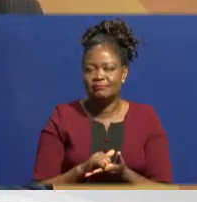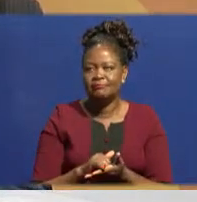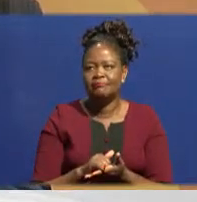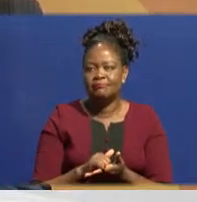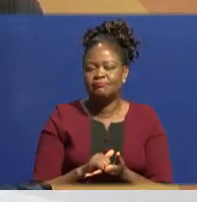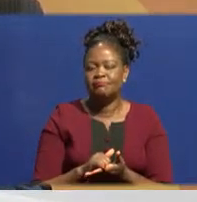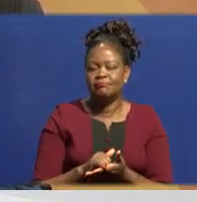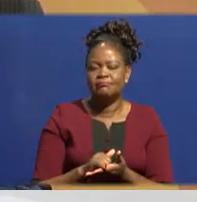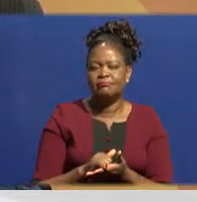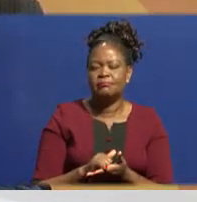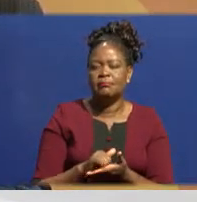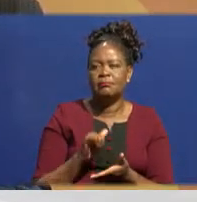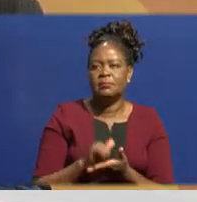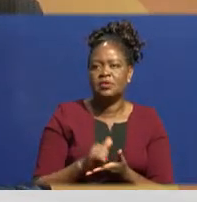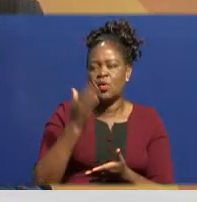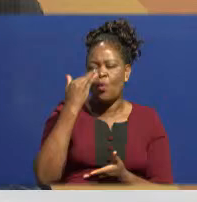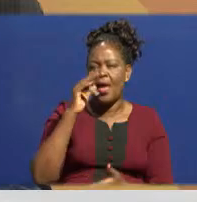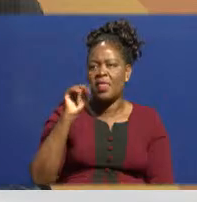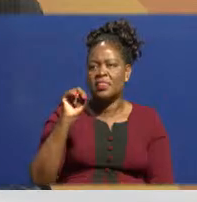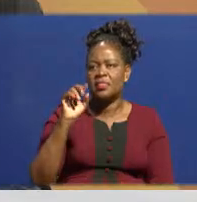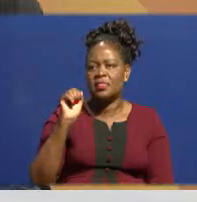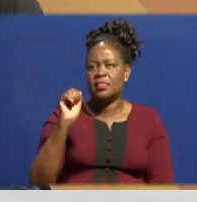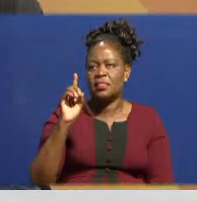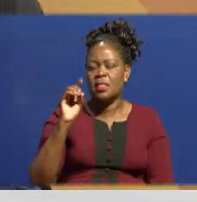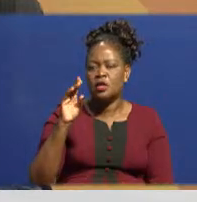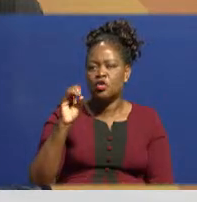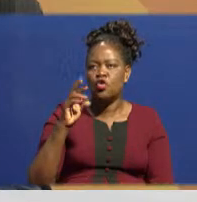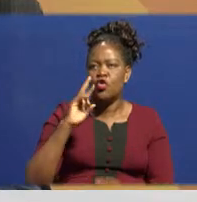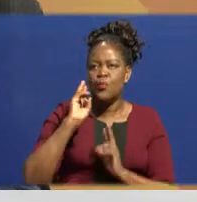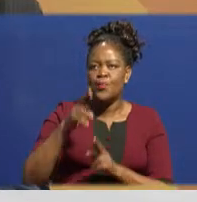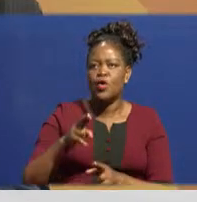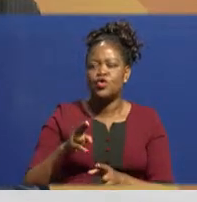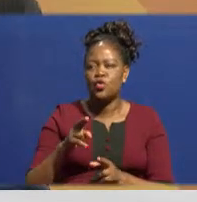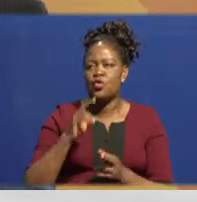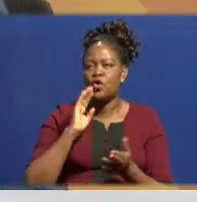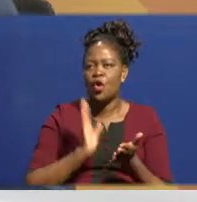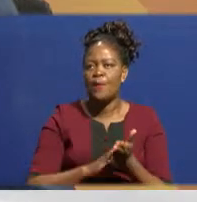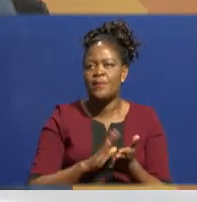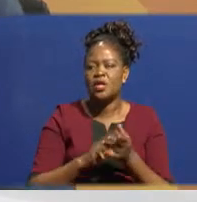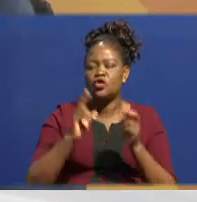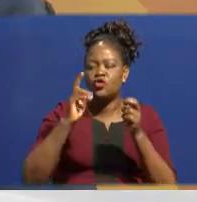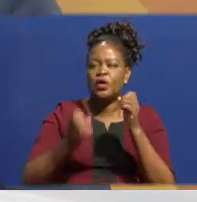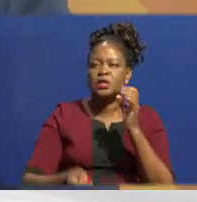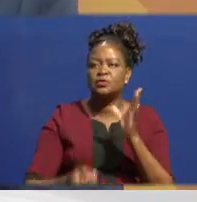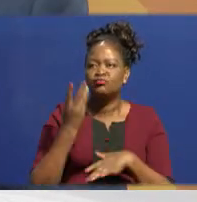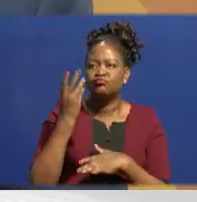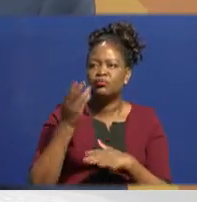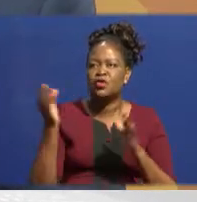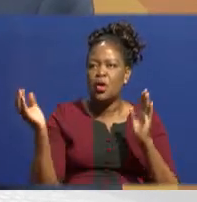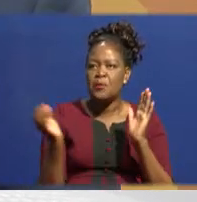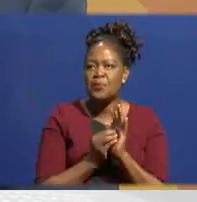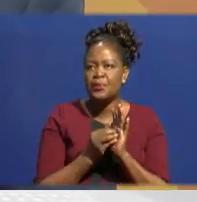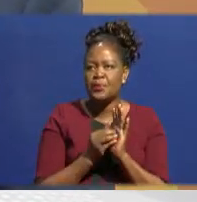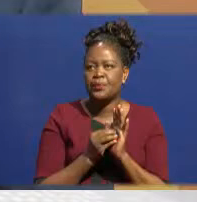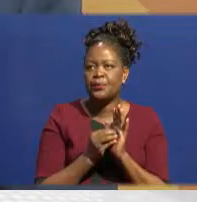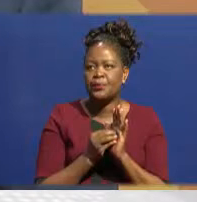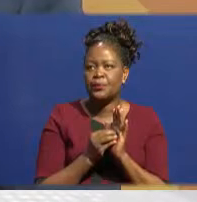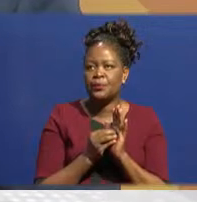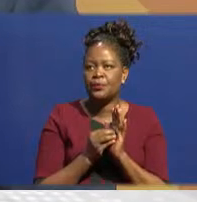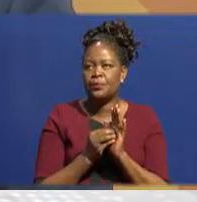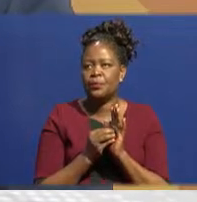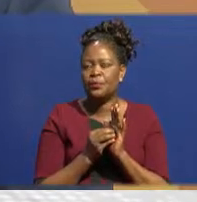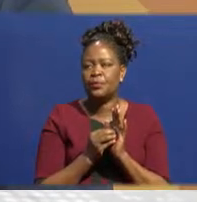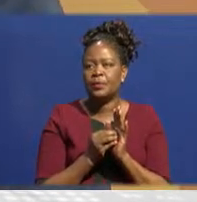why even in NADCO report, we recommended issues of establishment and entrenchment of